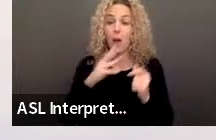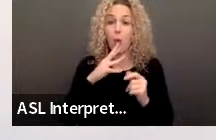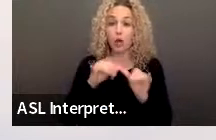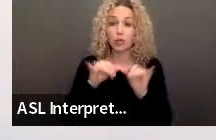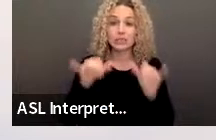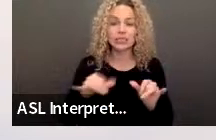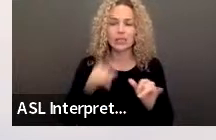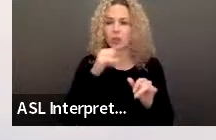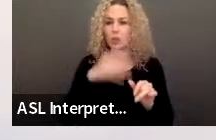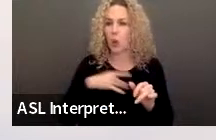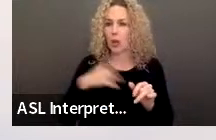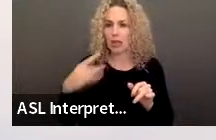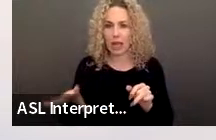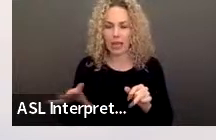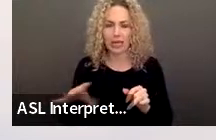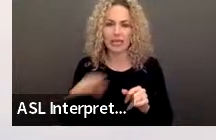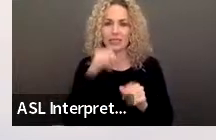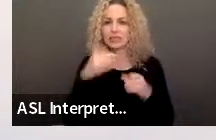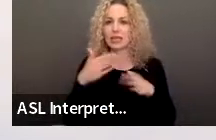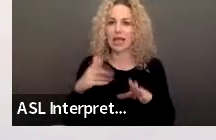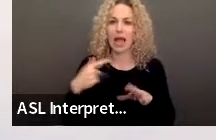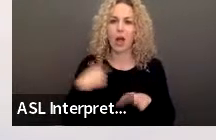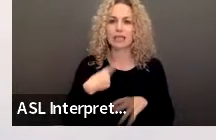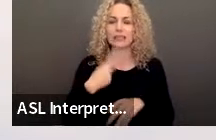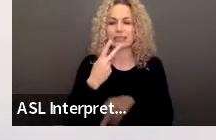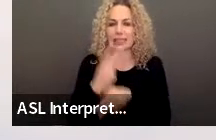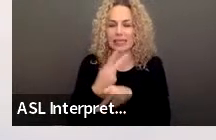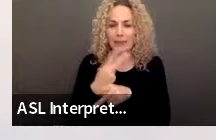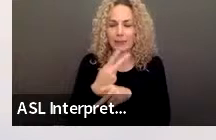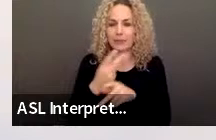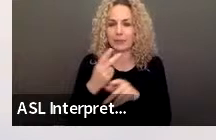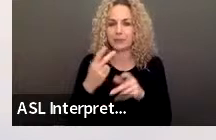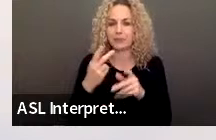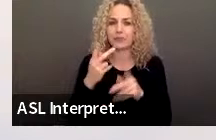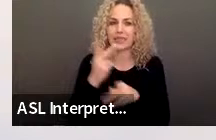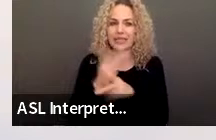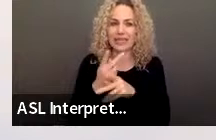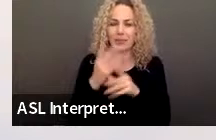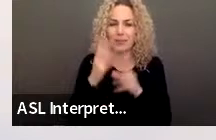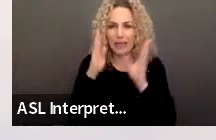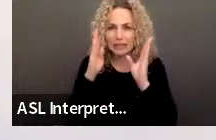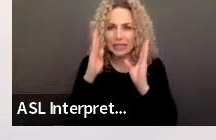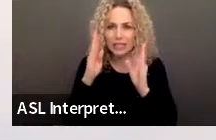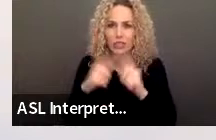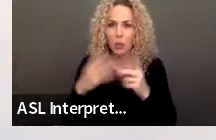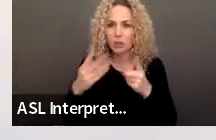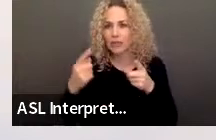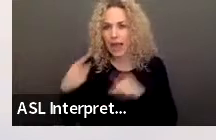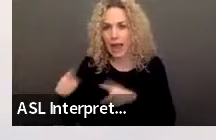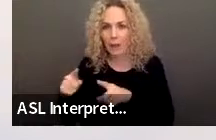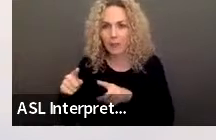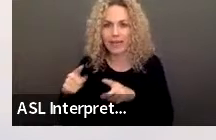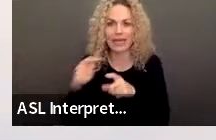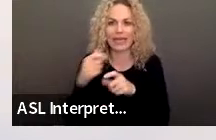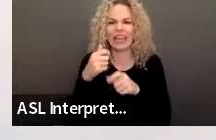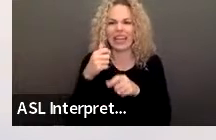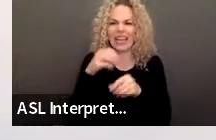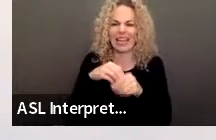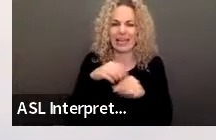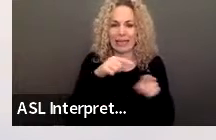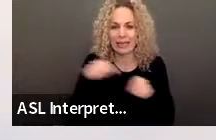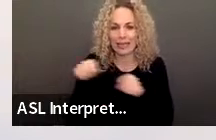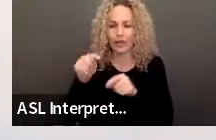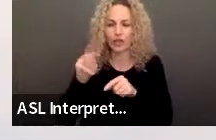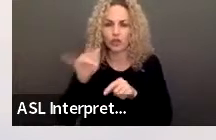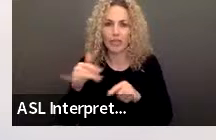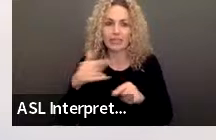really like it because it doesn't allow us to keep close attention on what's happening in any given tray, whether